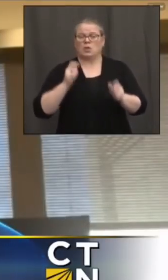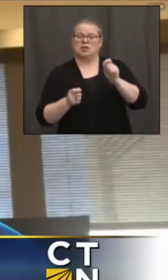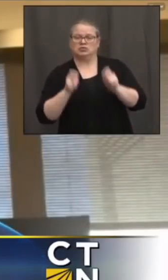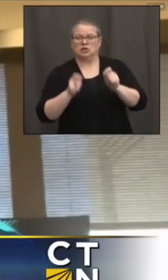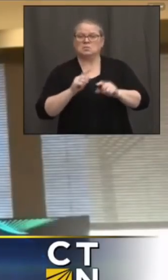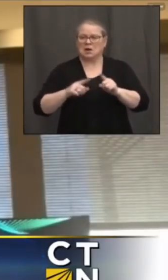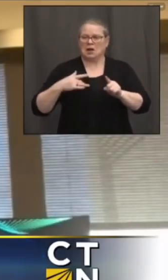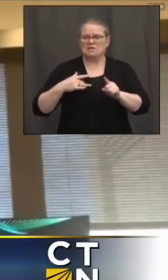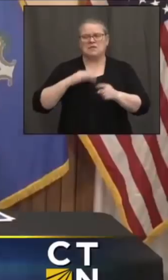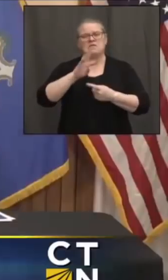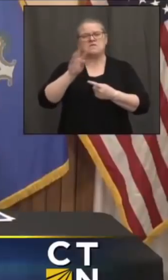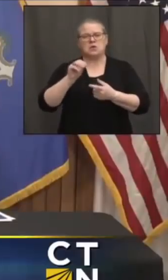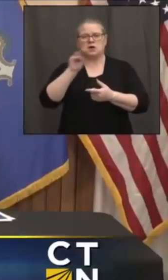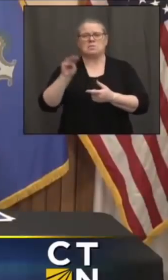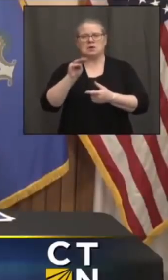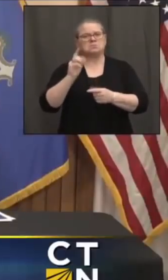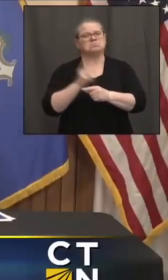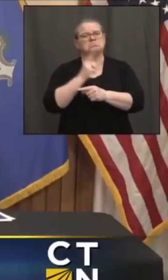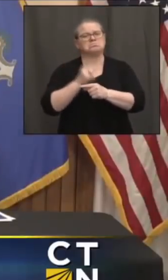starting position.